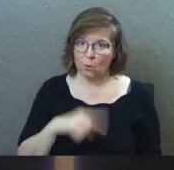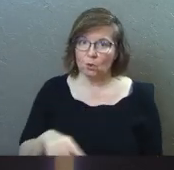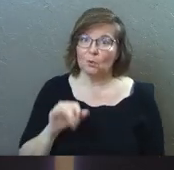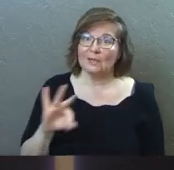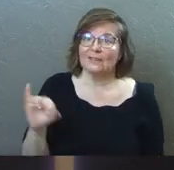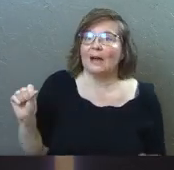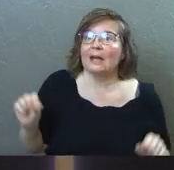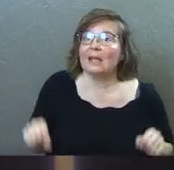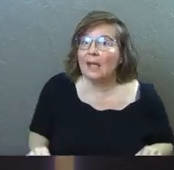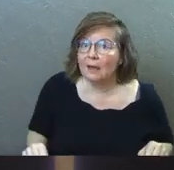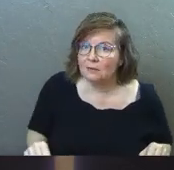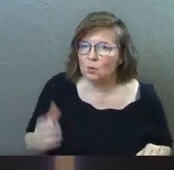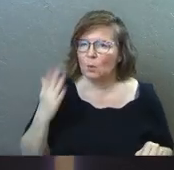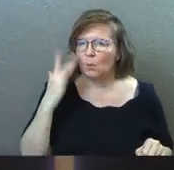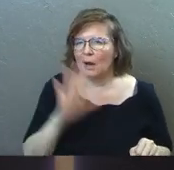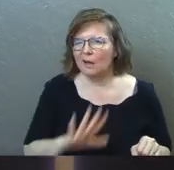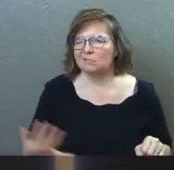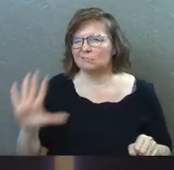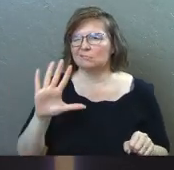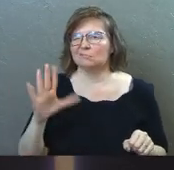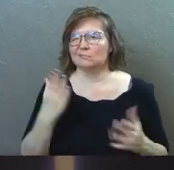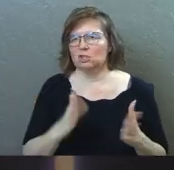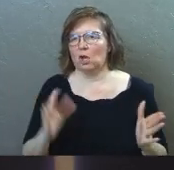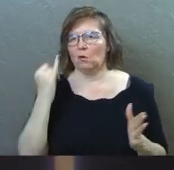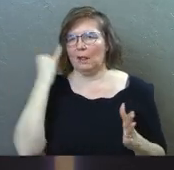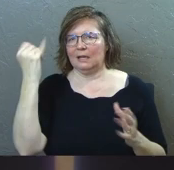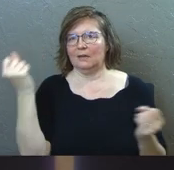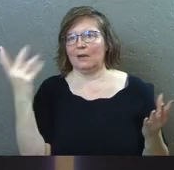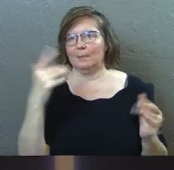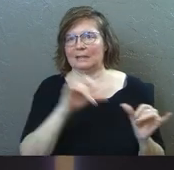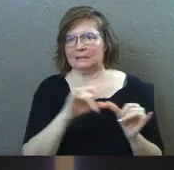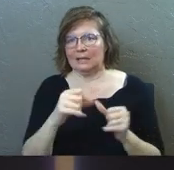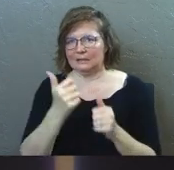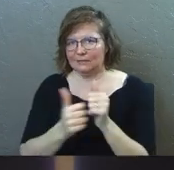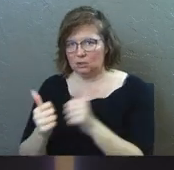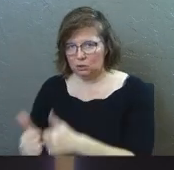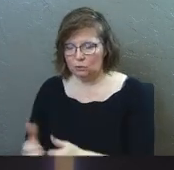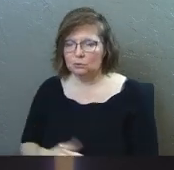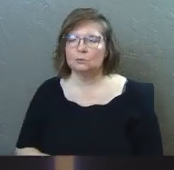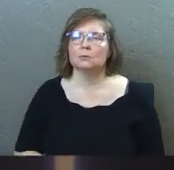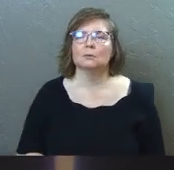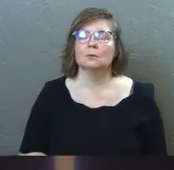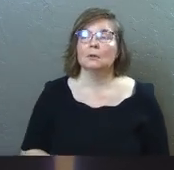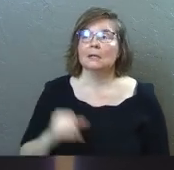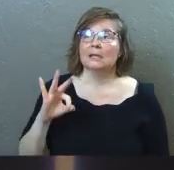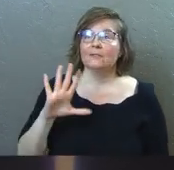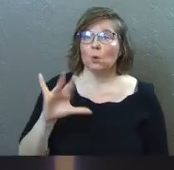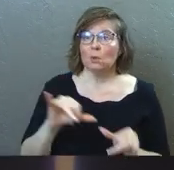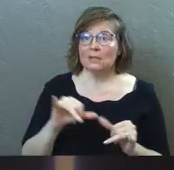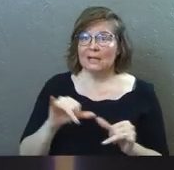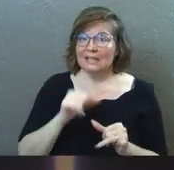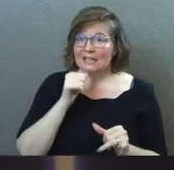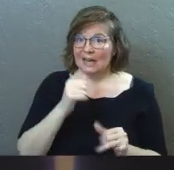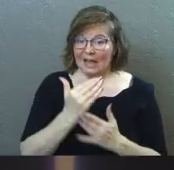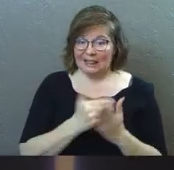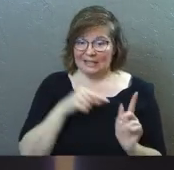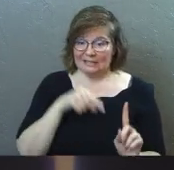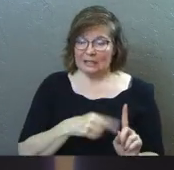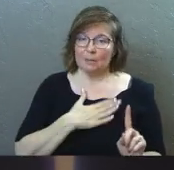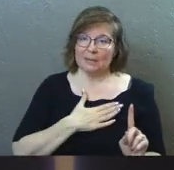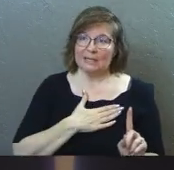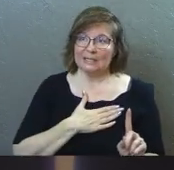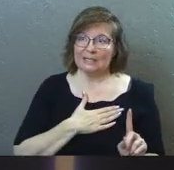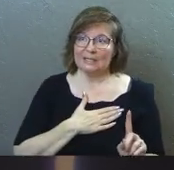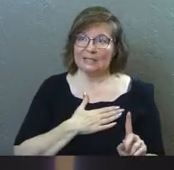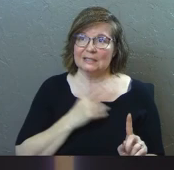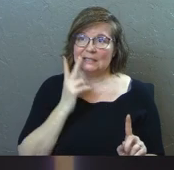for you if I possibly can. Again, kids too, we're going to have youth sizes. If your size is not in there,